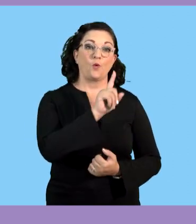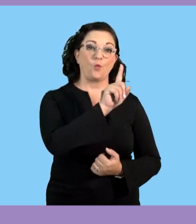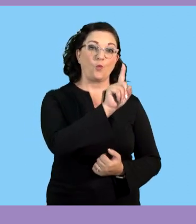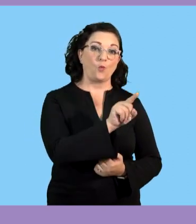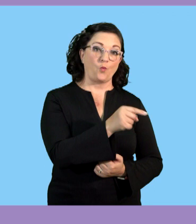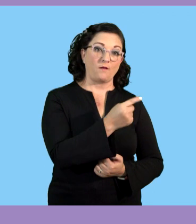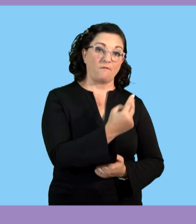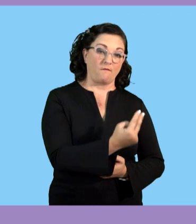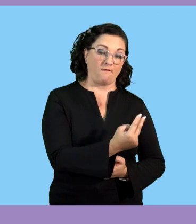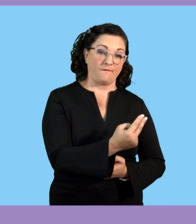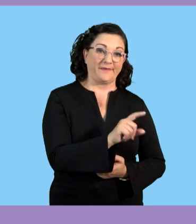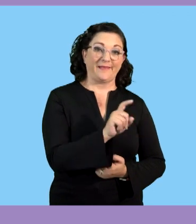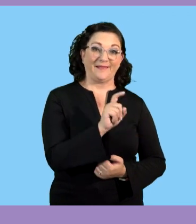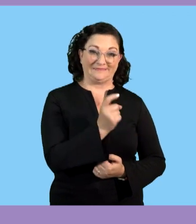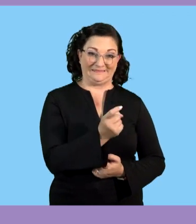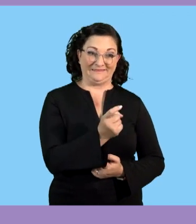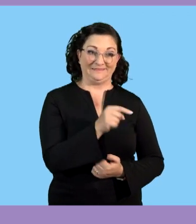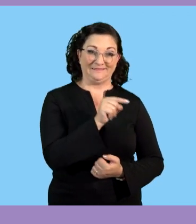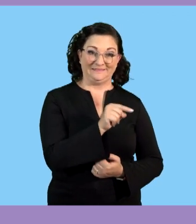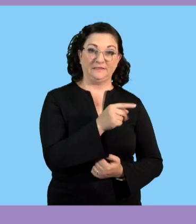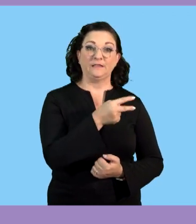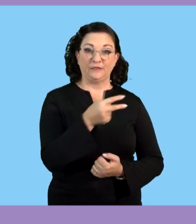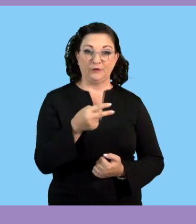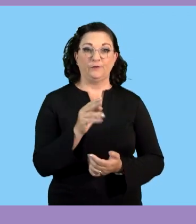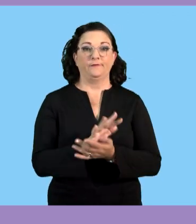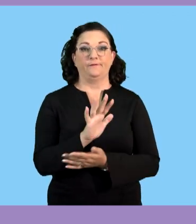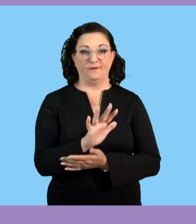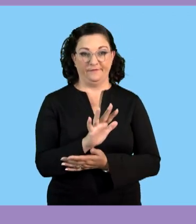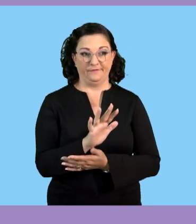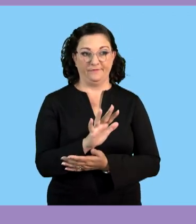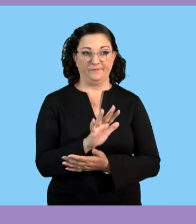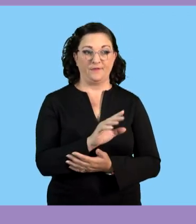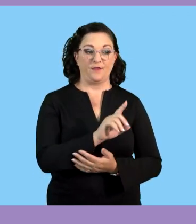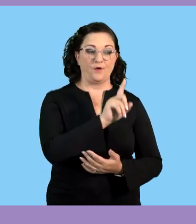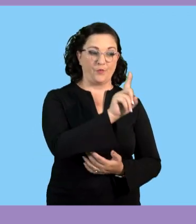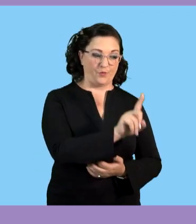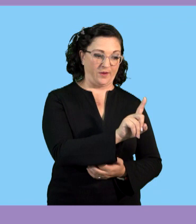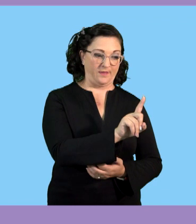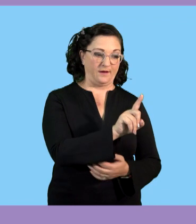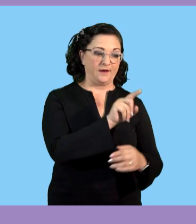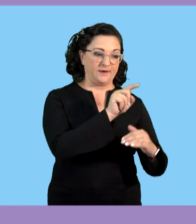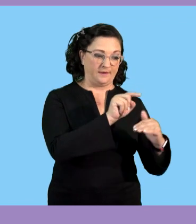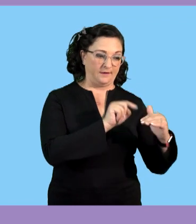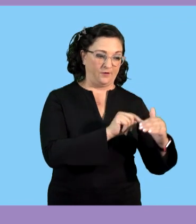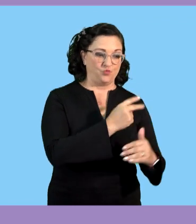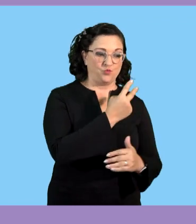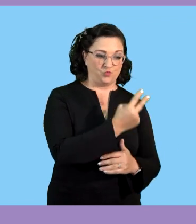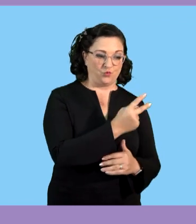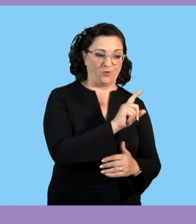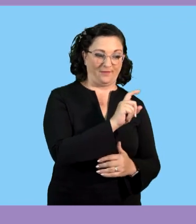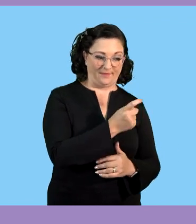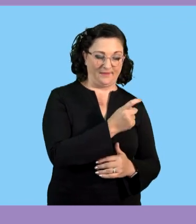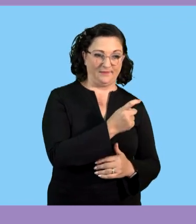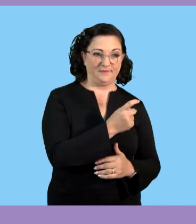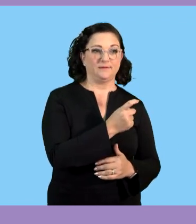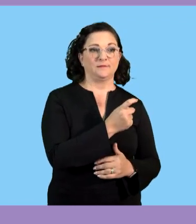1/2 x is equals to 15. So it's 1 divided by 2x is equals to 15.